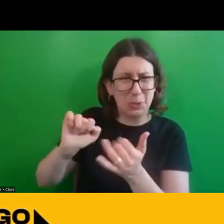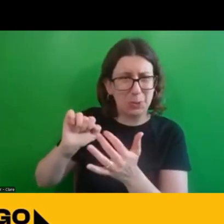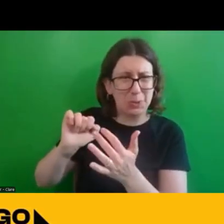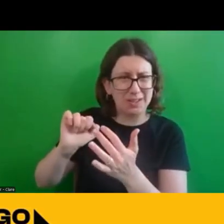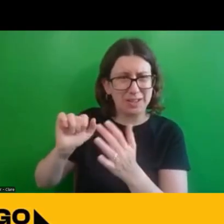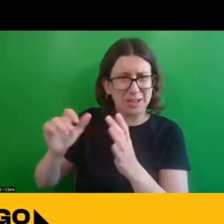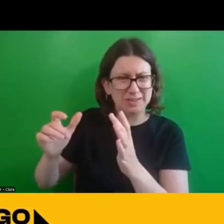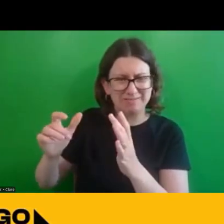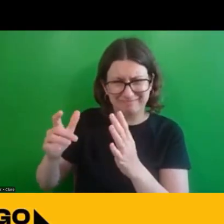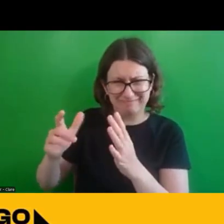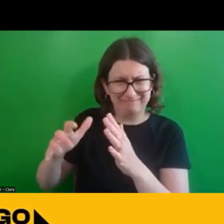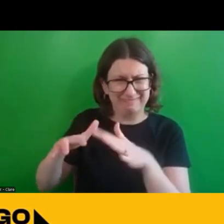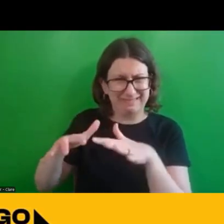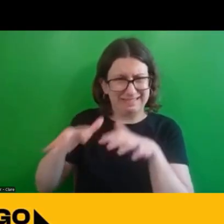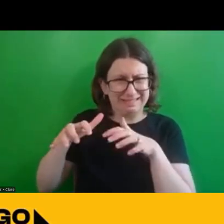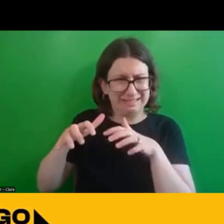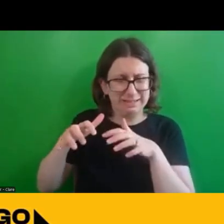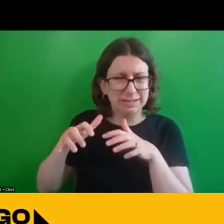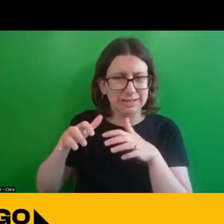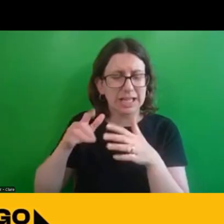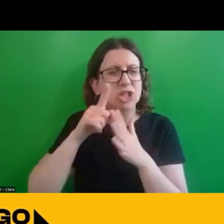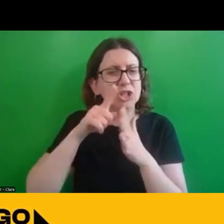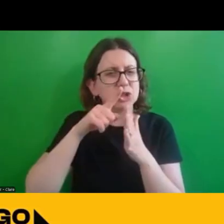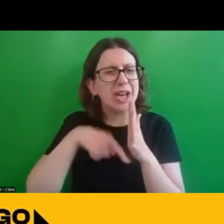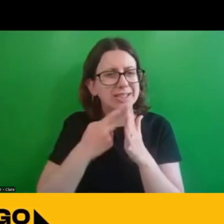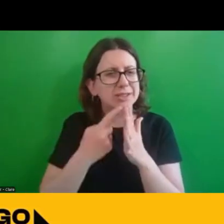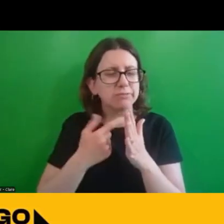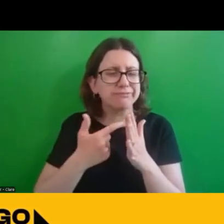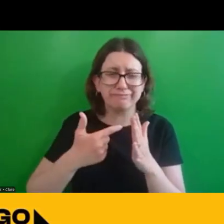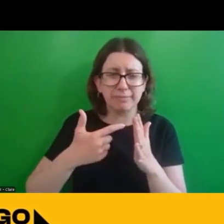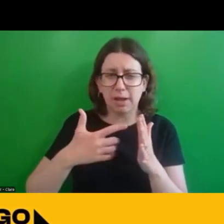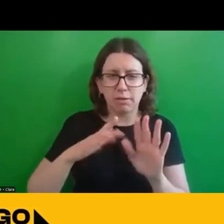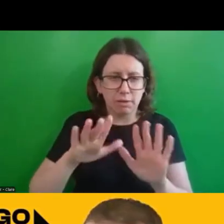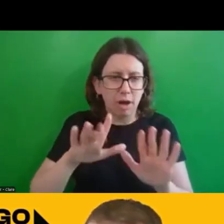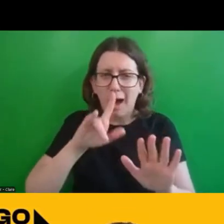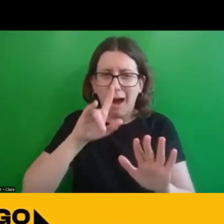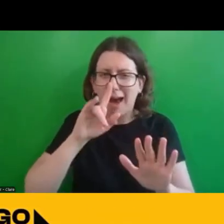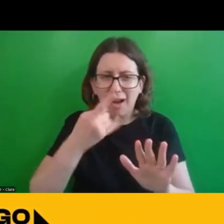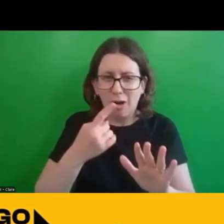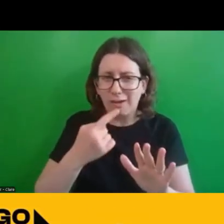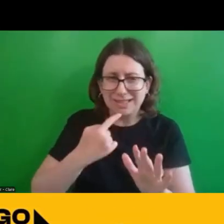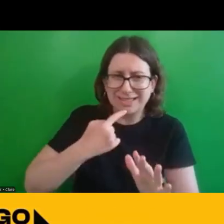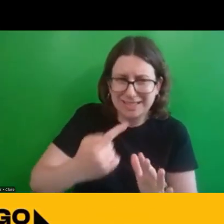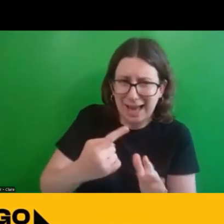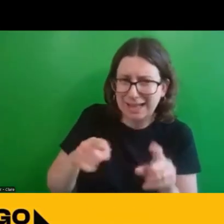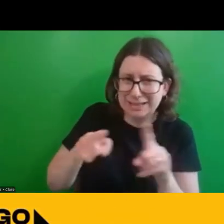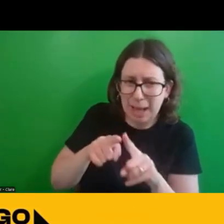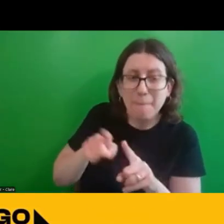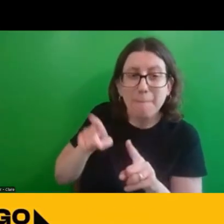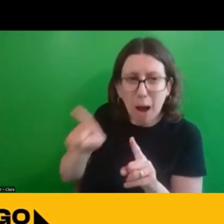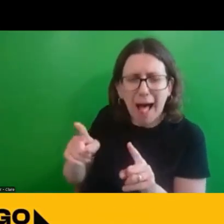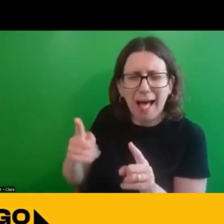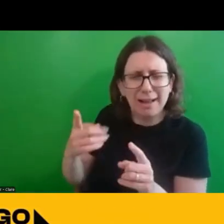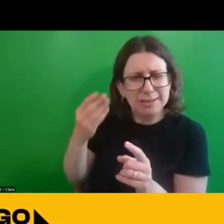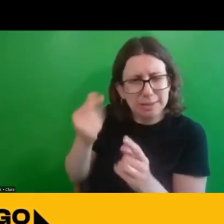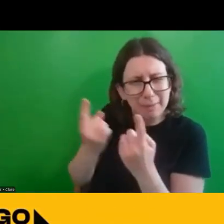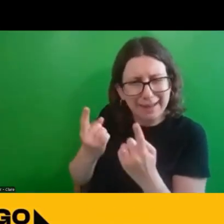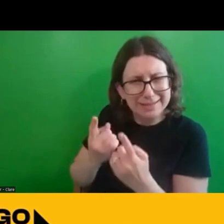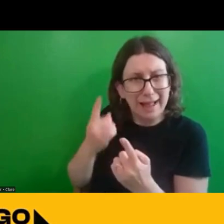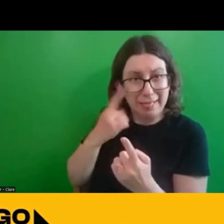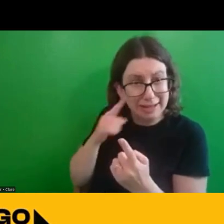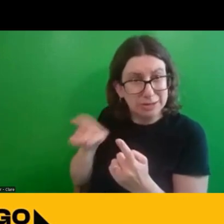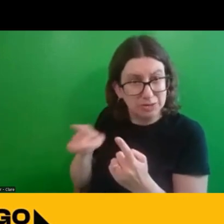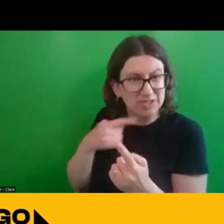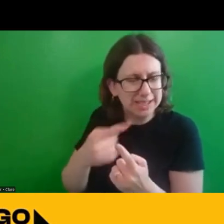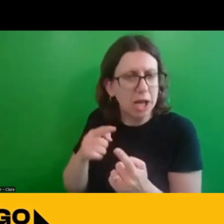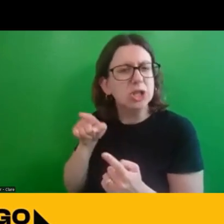Yeah, I not to speak for Sarah, so I'll pick up a couple of bits that I think she was going to say. So Sarah is one of 3